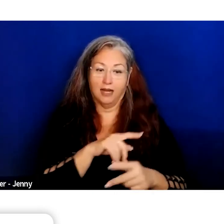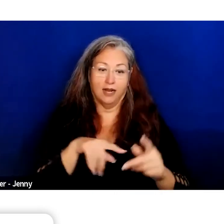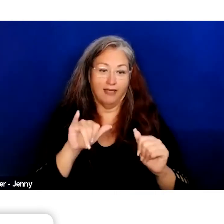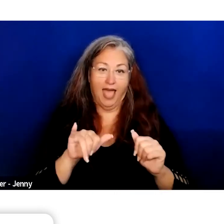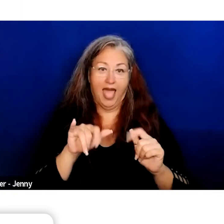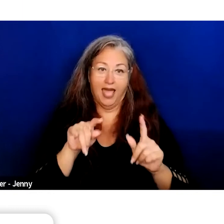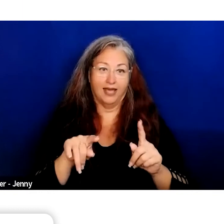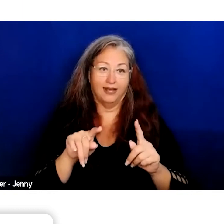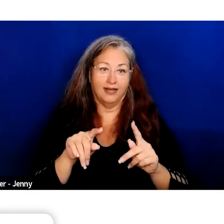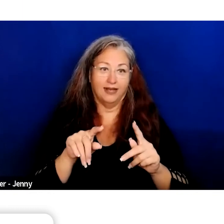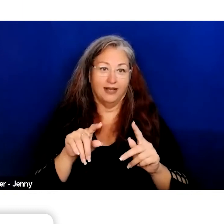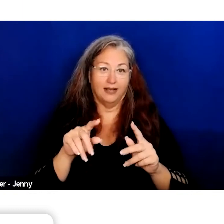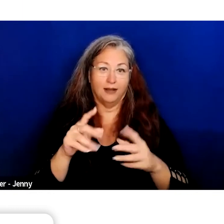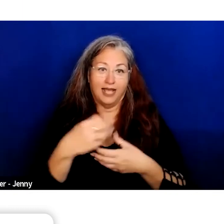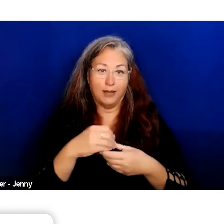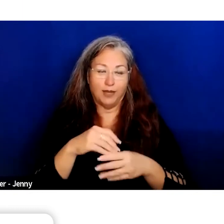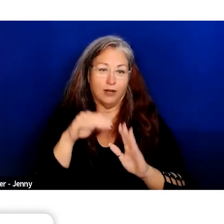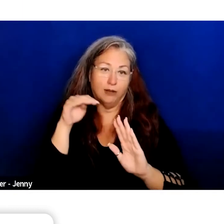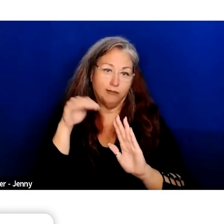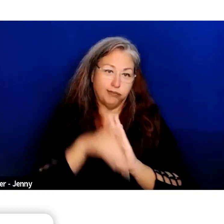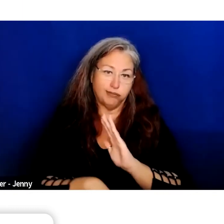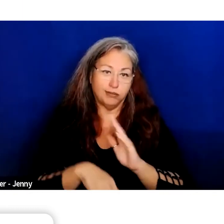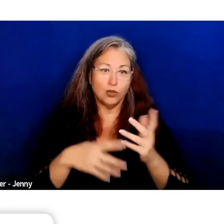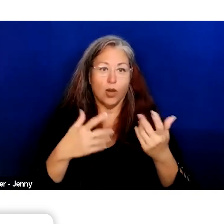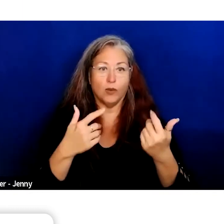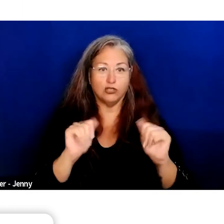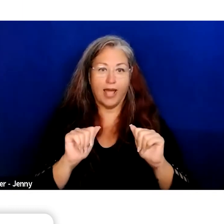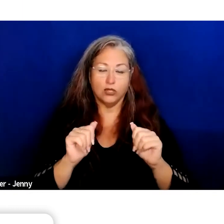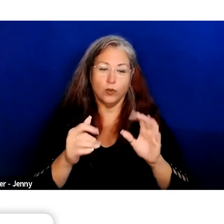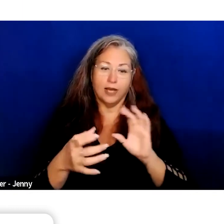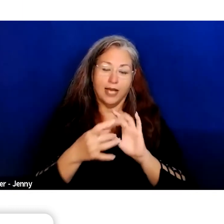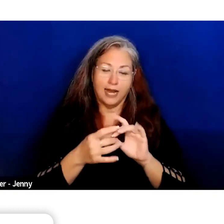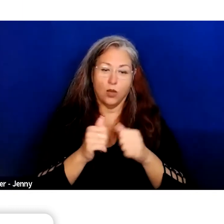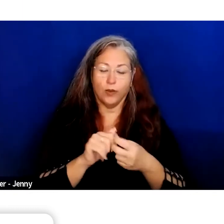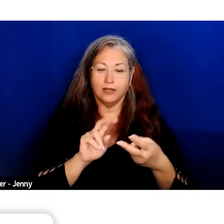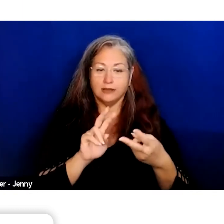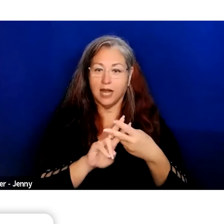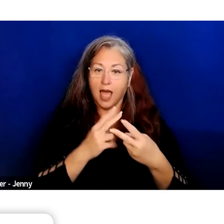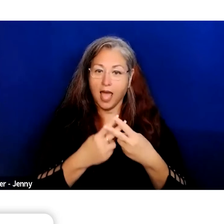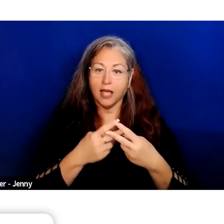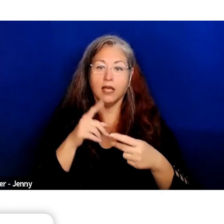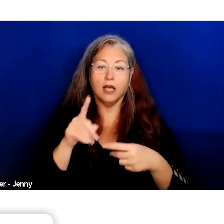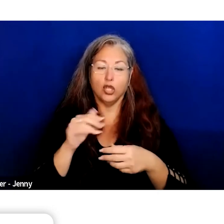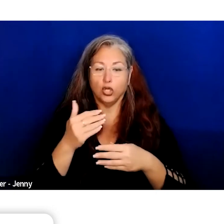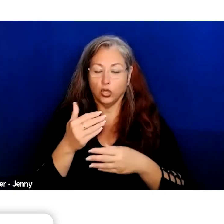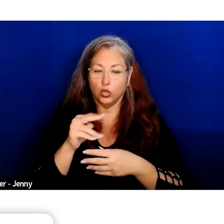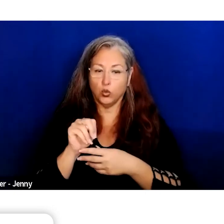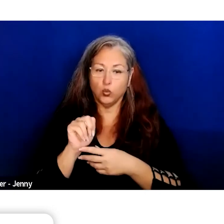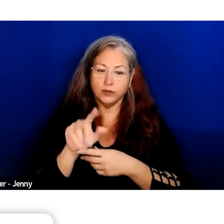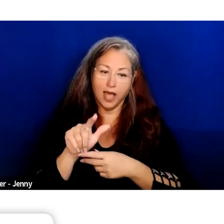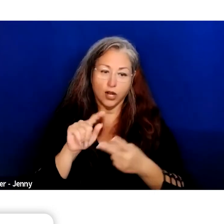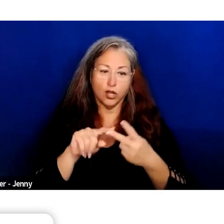also want to kind of encourage everybody to please connect with us on Slack, join our newsletter. We want to have ways